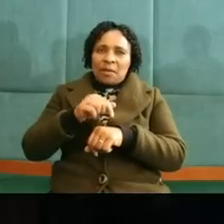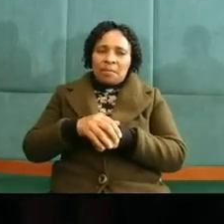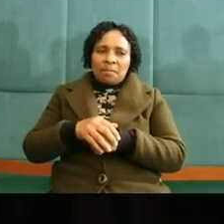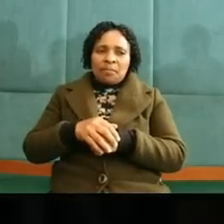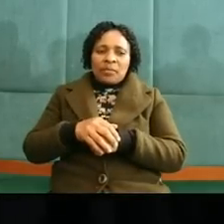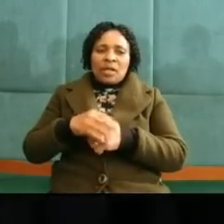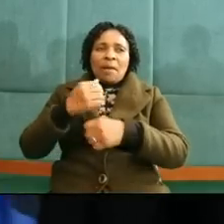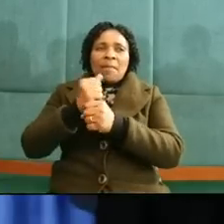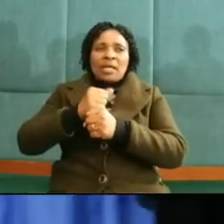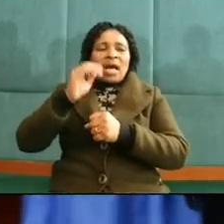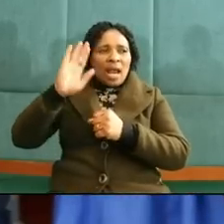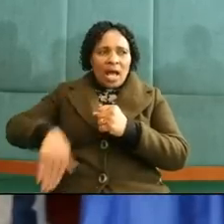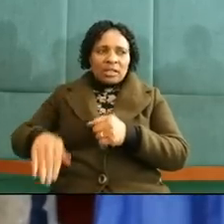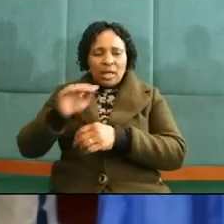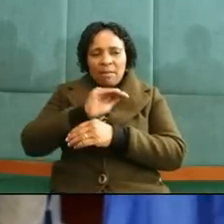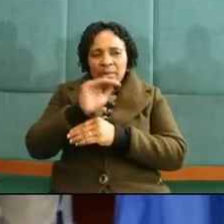I want to make a last appeal